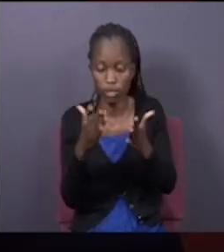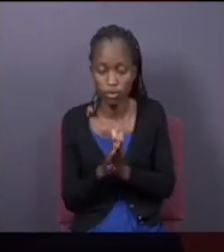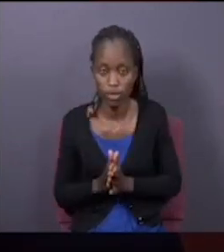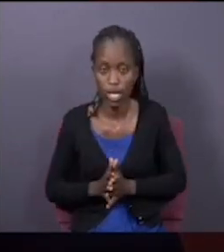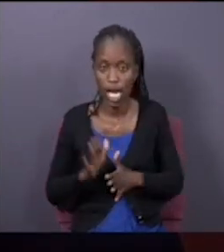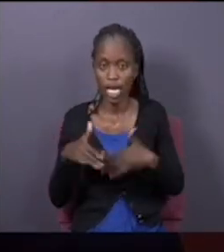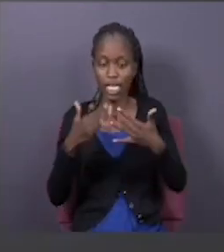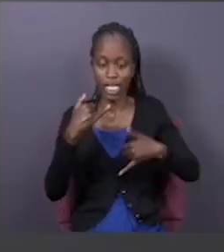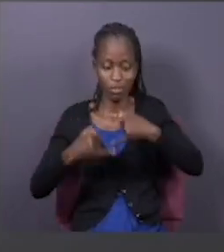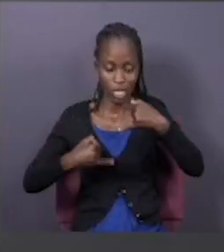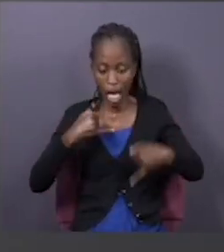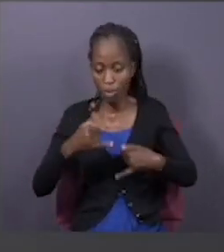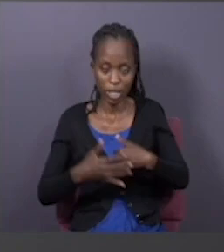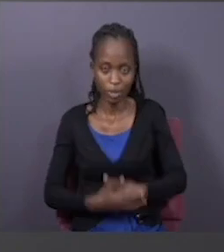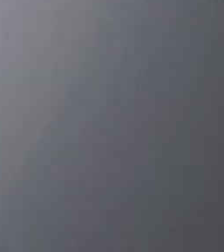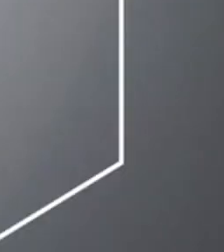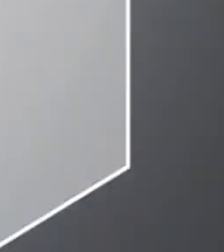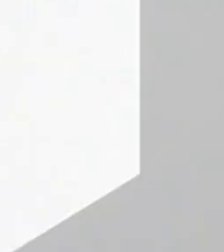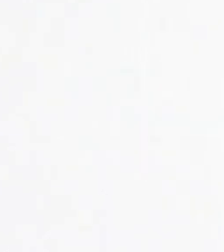give cheerfully.